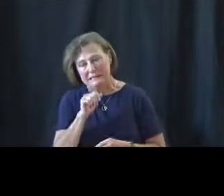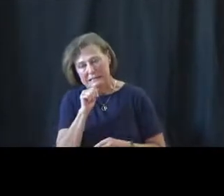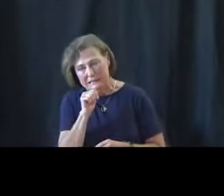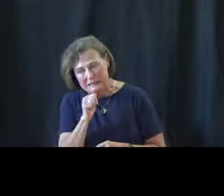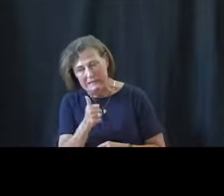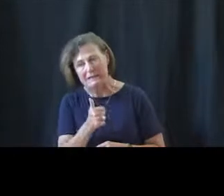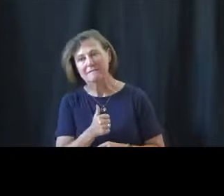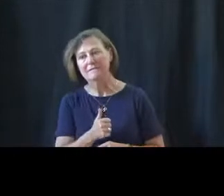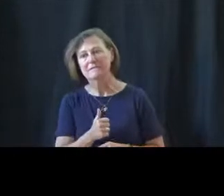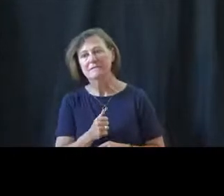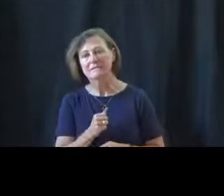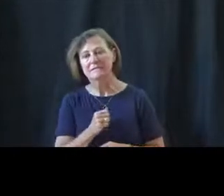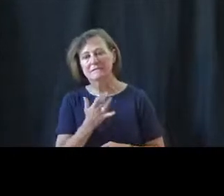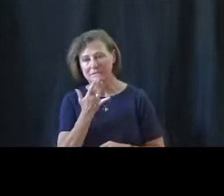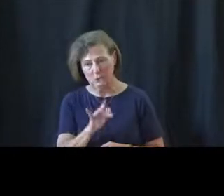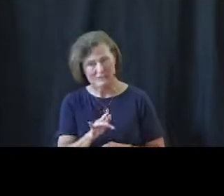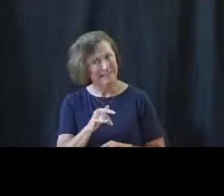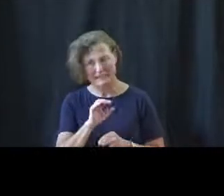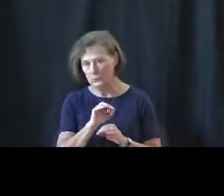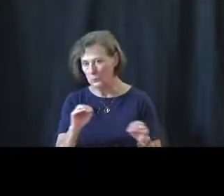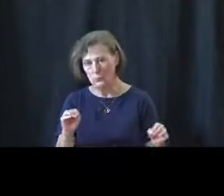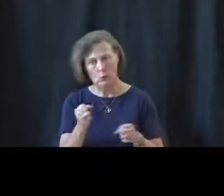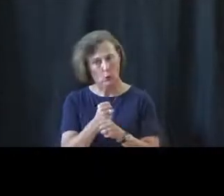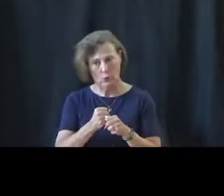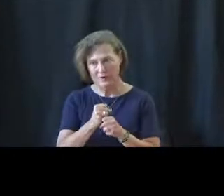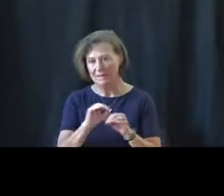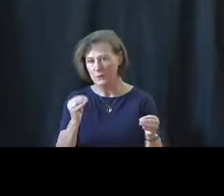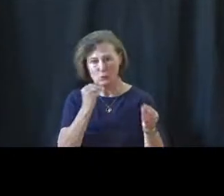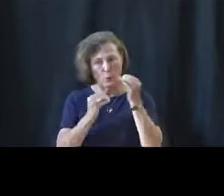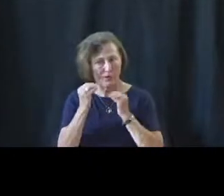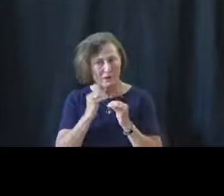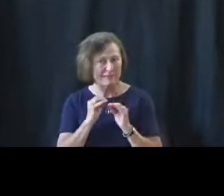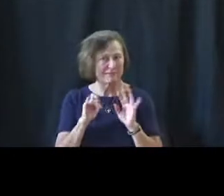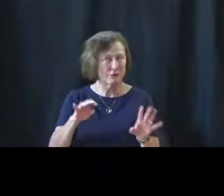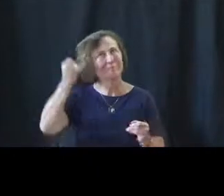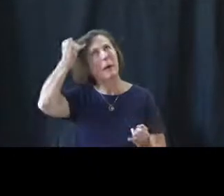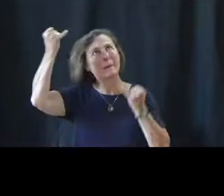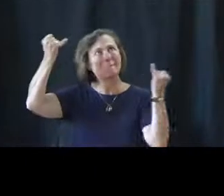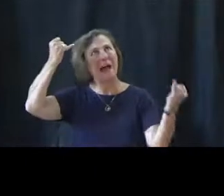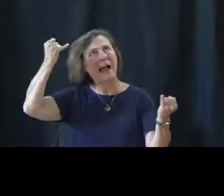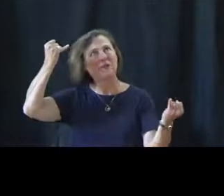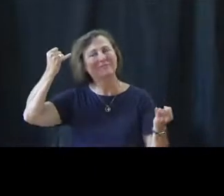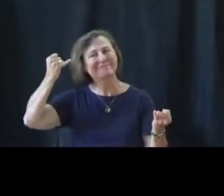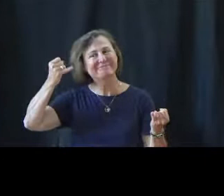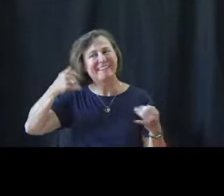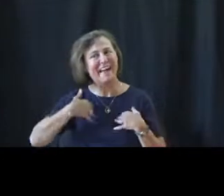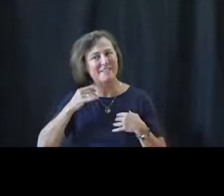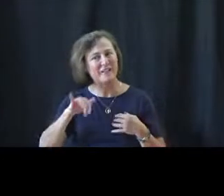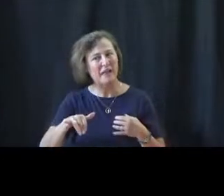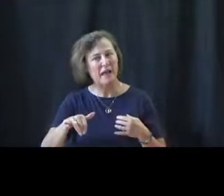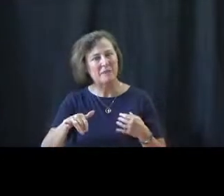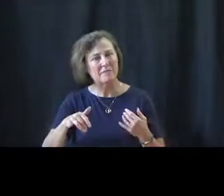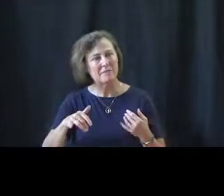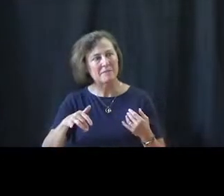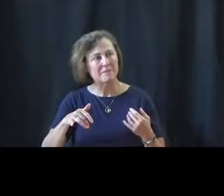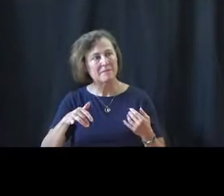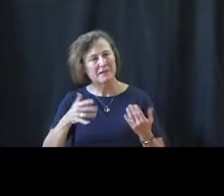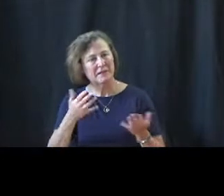Unfortunately, we are not serving coffee and refreshments, so just imagine them, but I think probably your company and